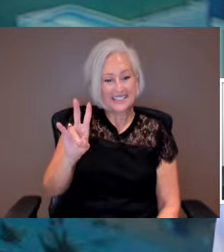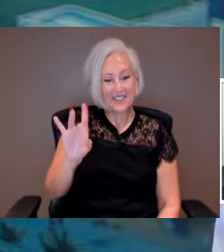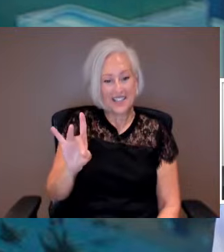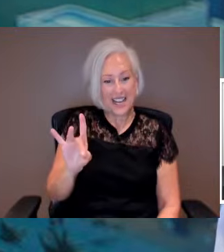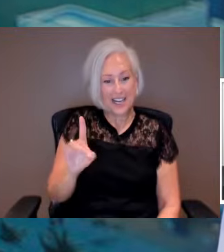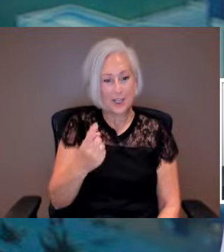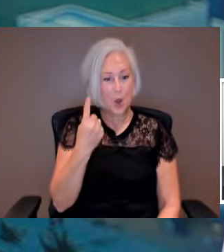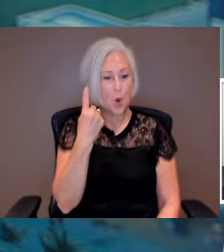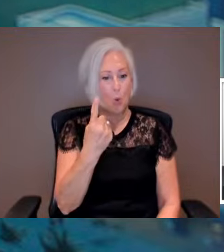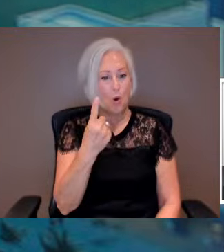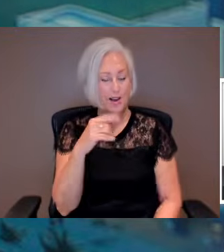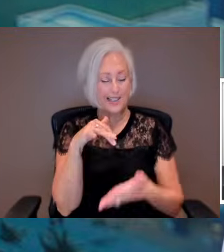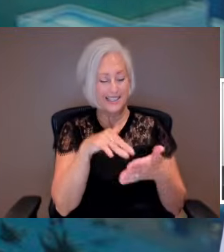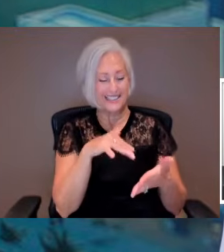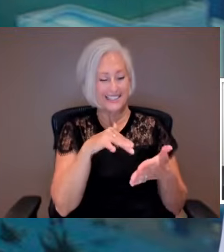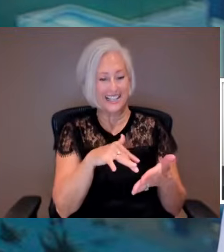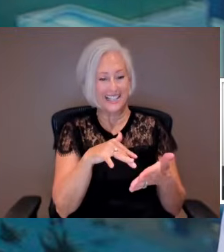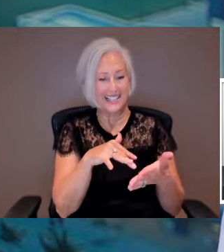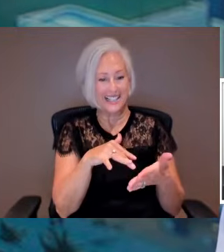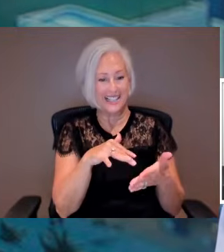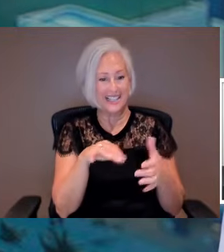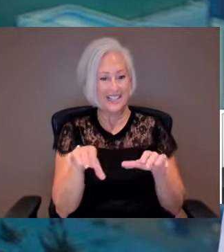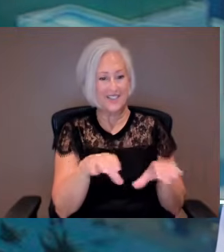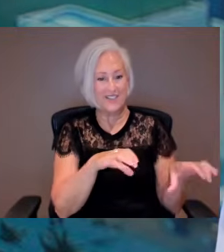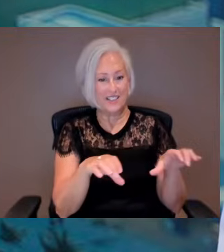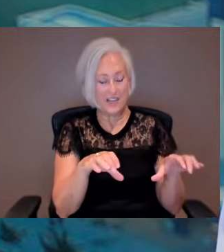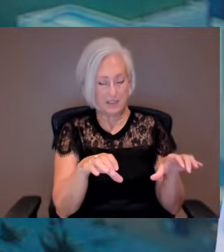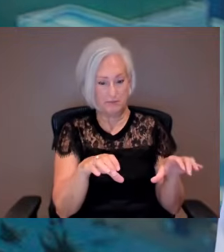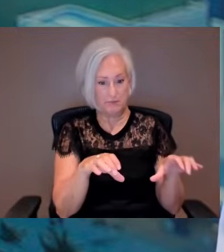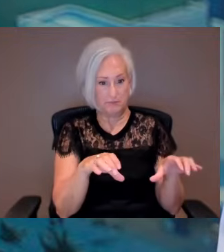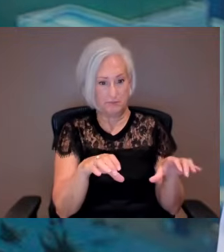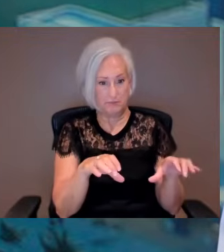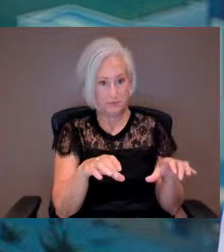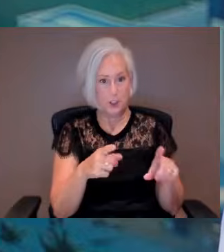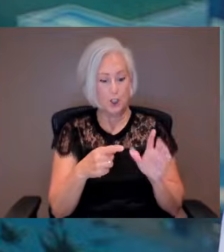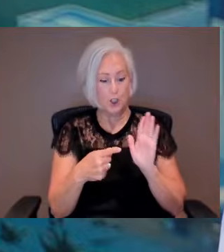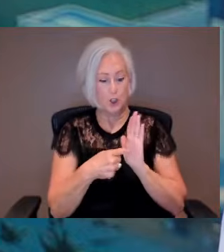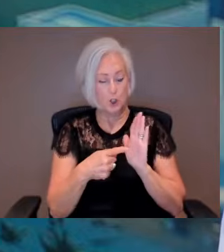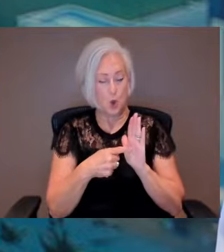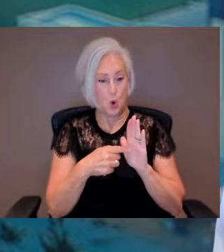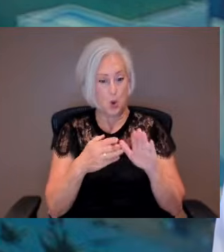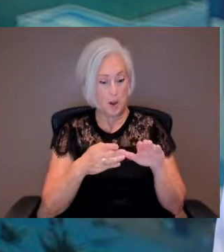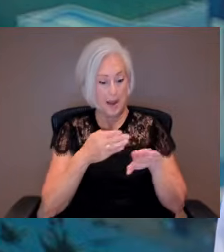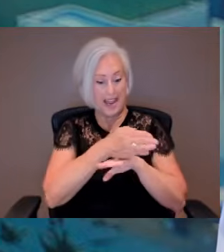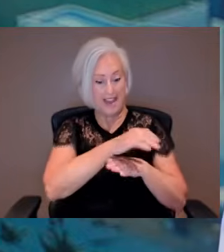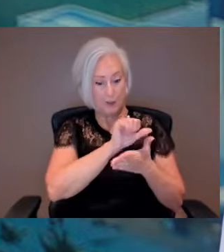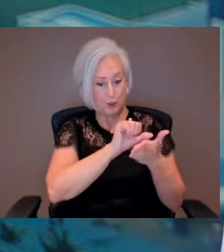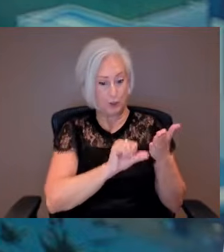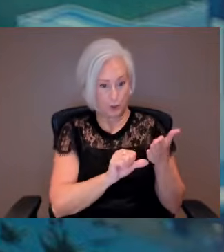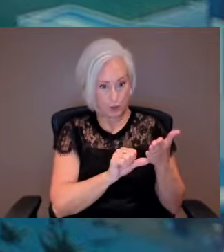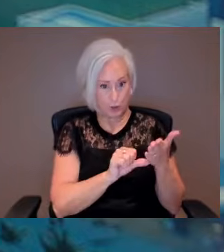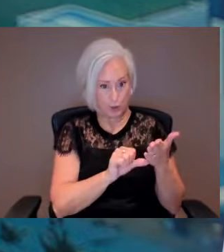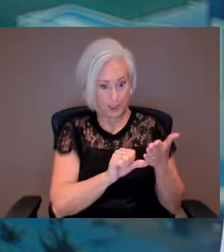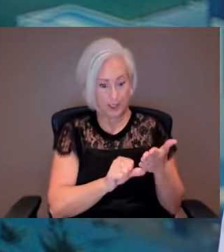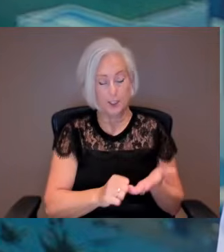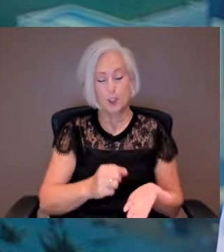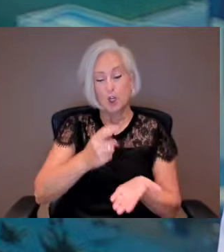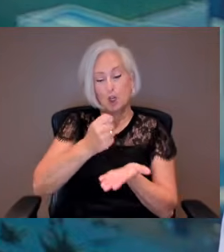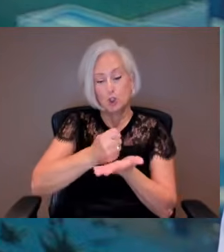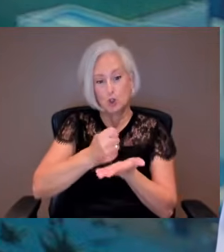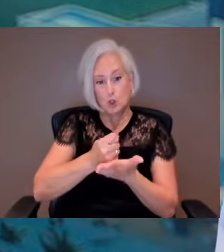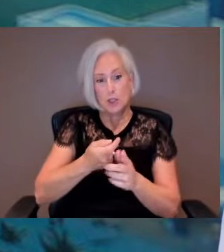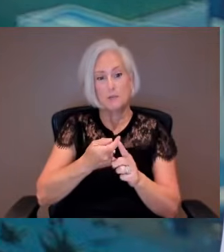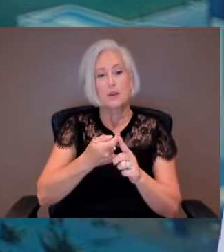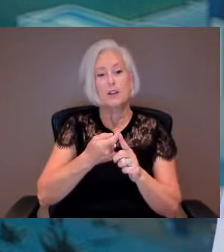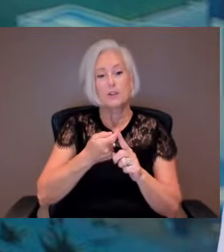been done that has shown that either that a post-operative treatment increases the chance of cure from resected kidney